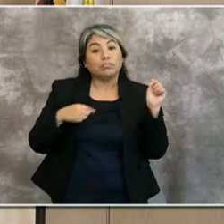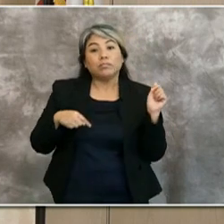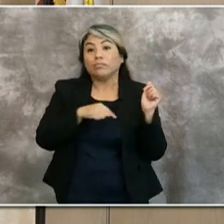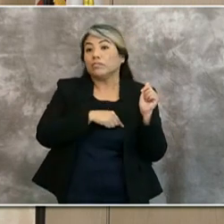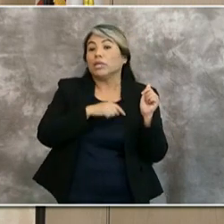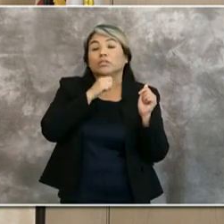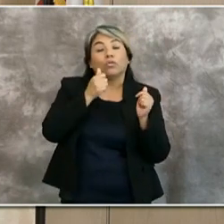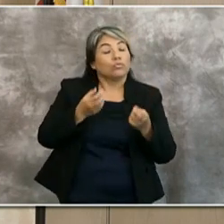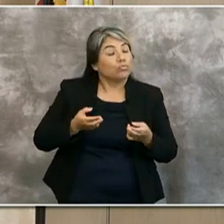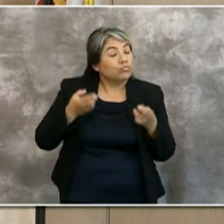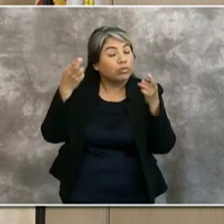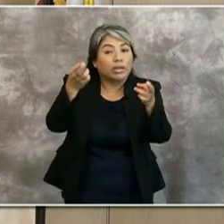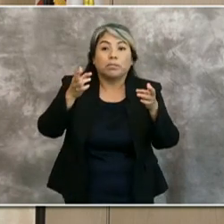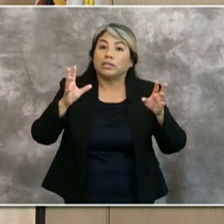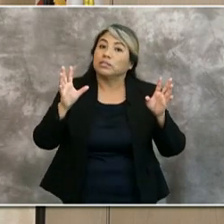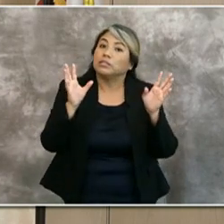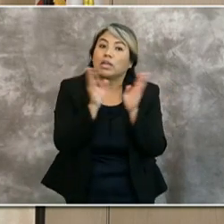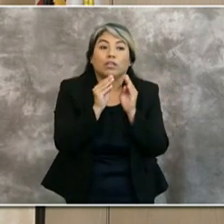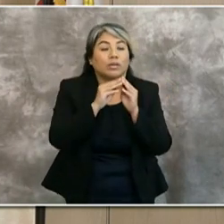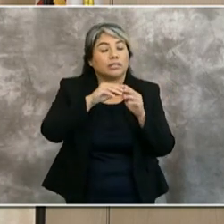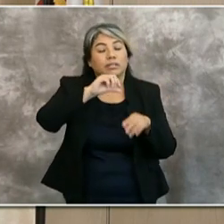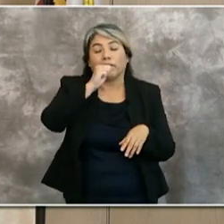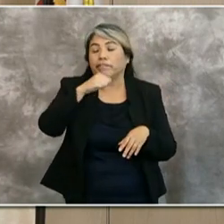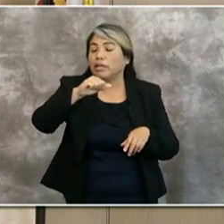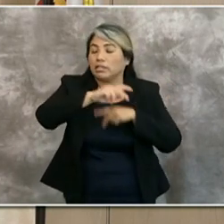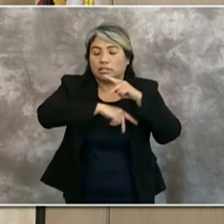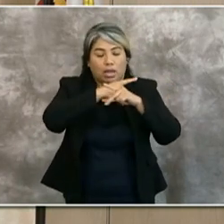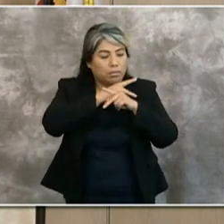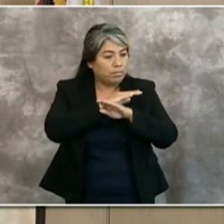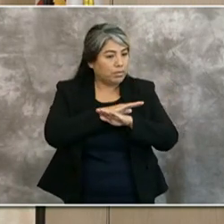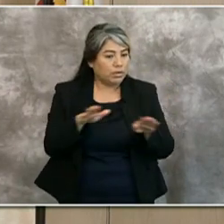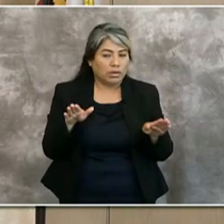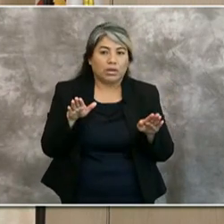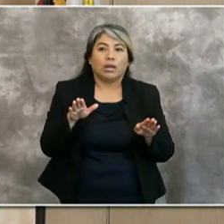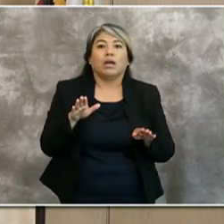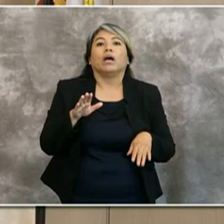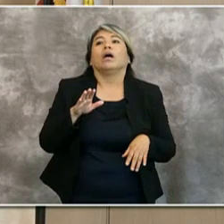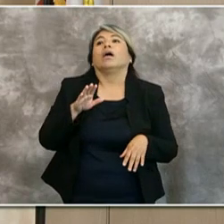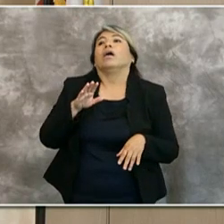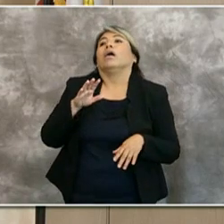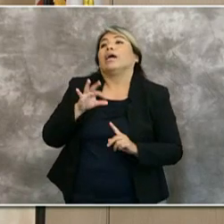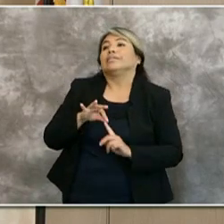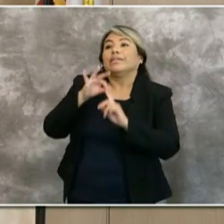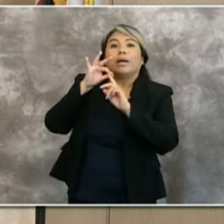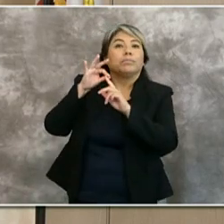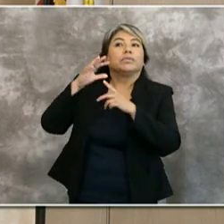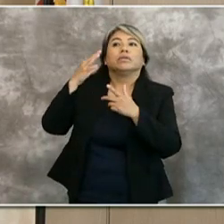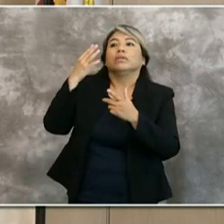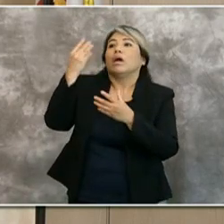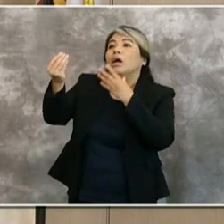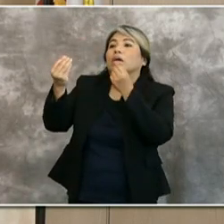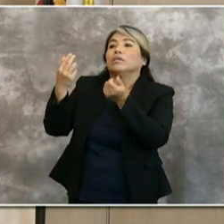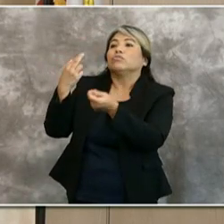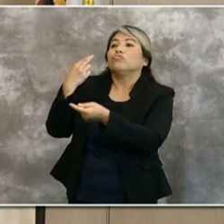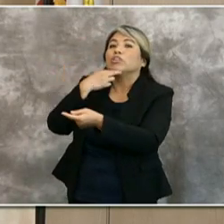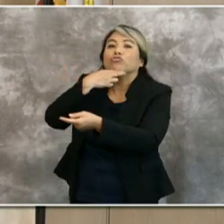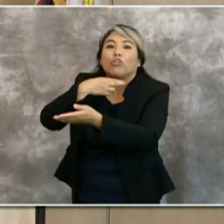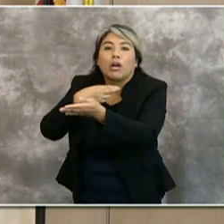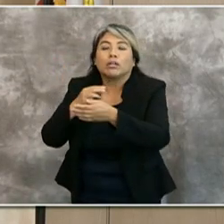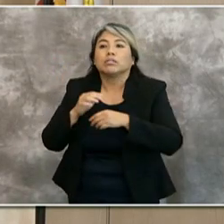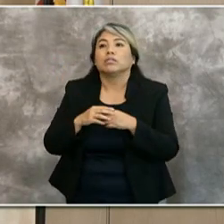not recommending gatherings of any kind other than what's already allowed, say going to a restaurant